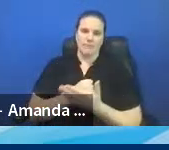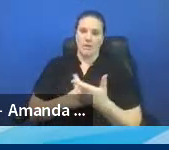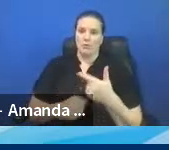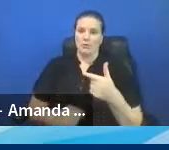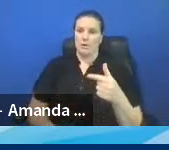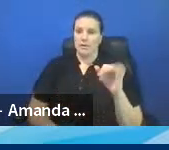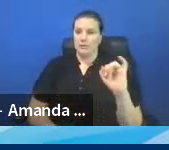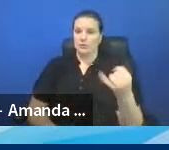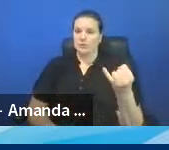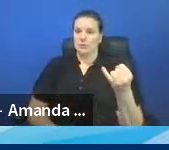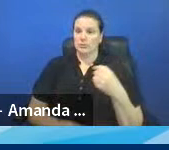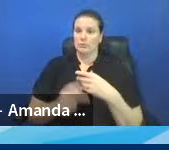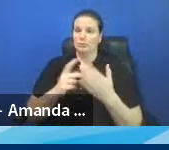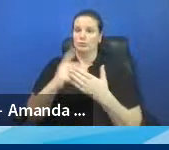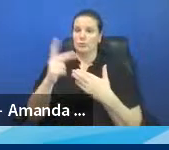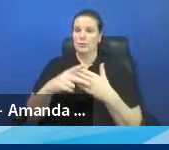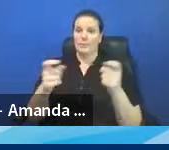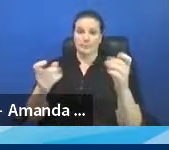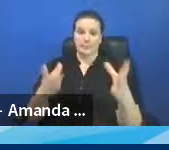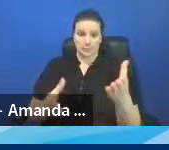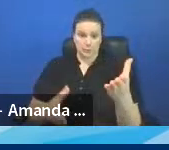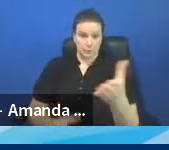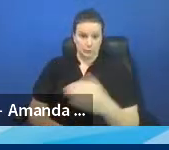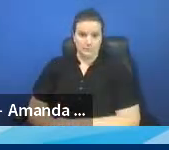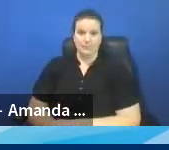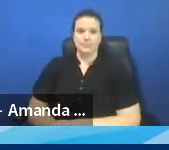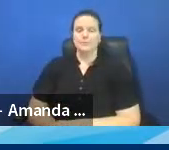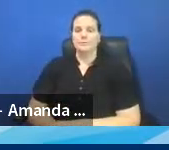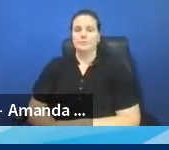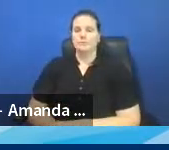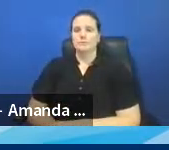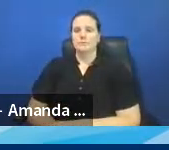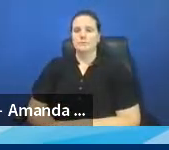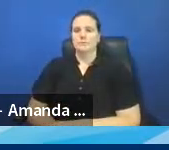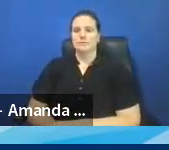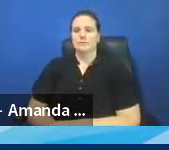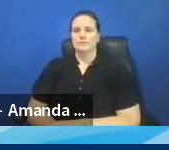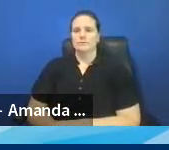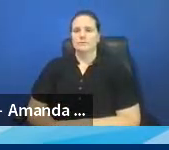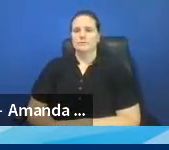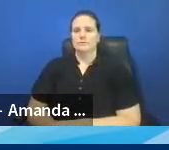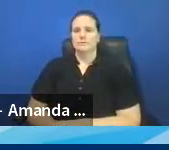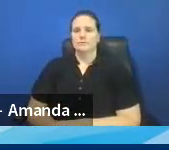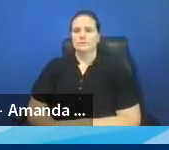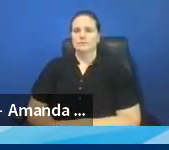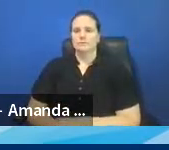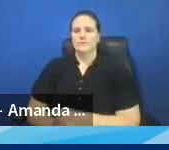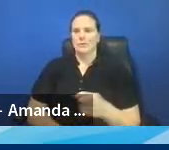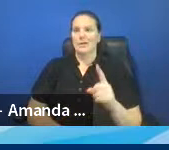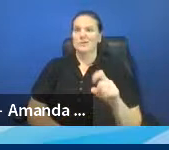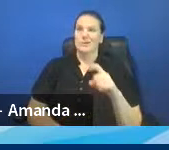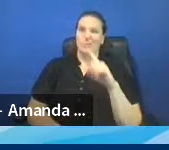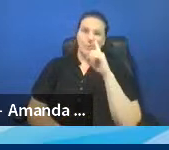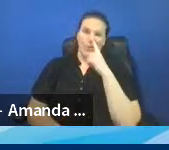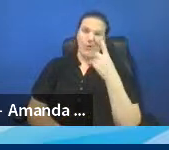Greg Johnson, Program Administrator. Greg? Well, you guys must be awful bored then. Well, it's